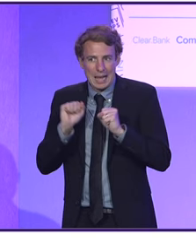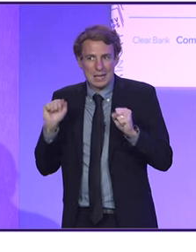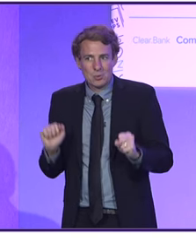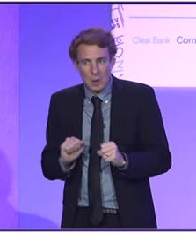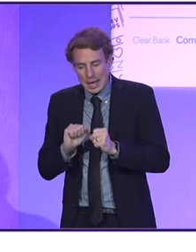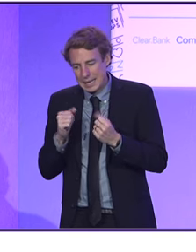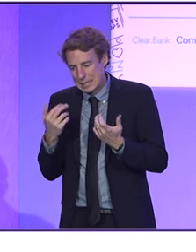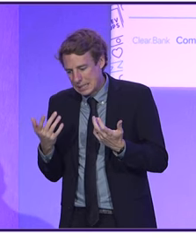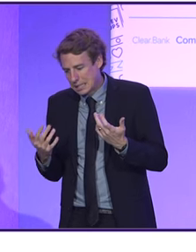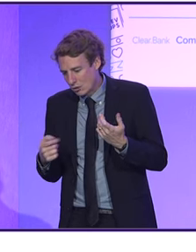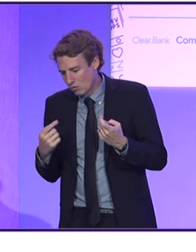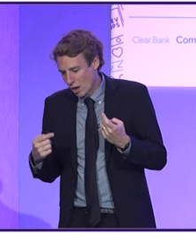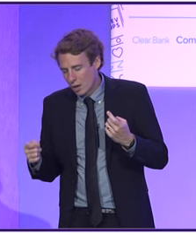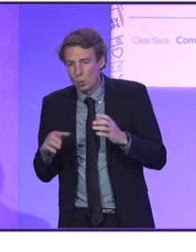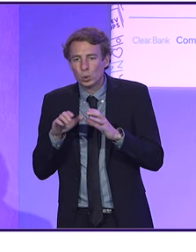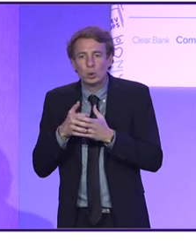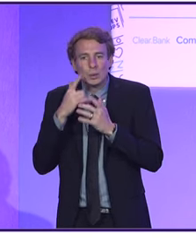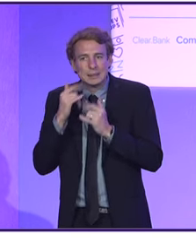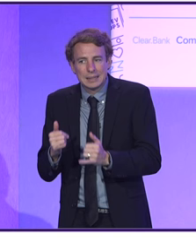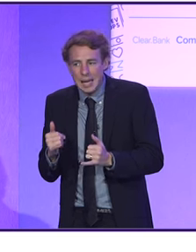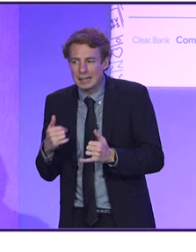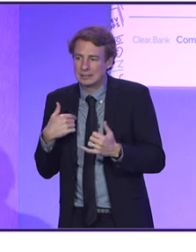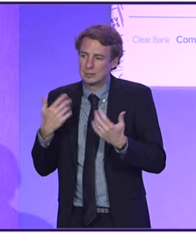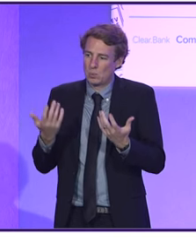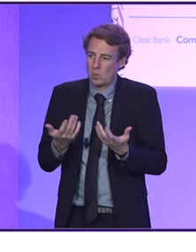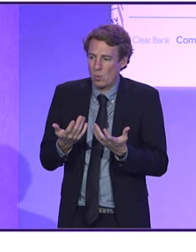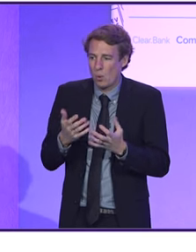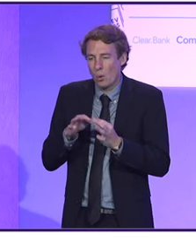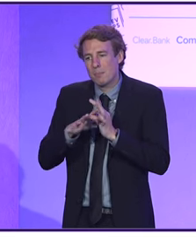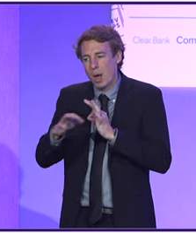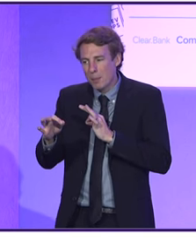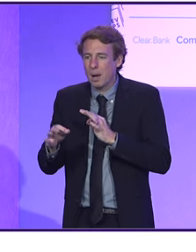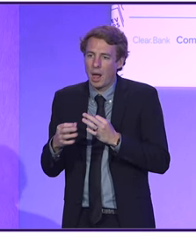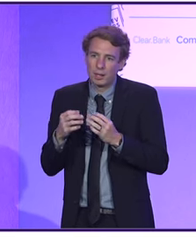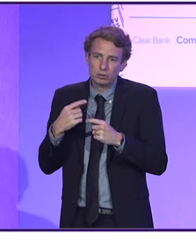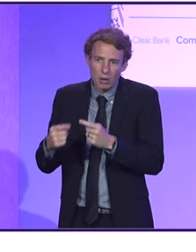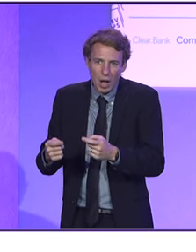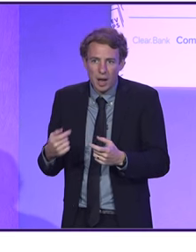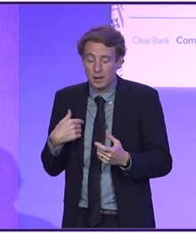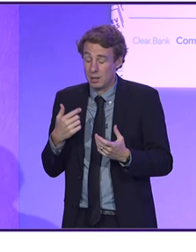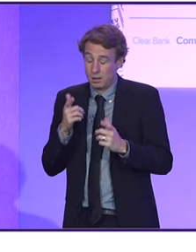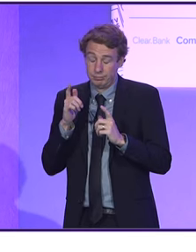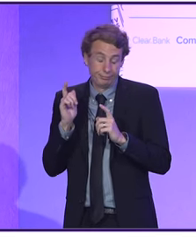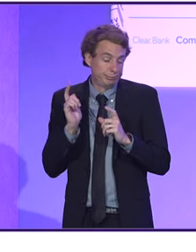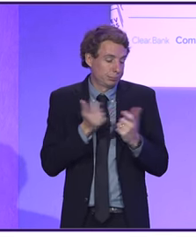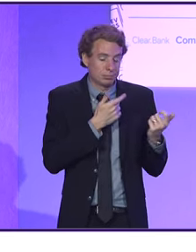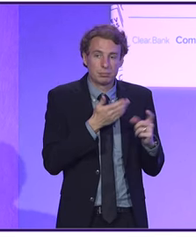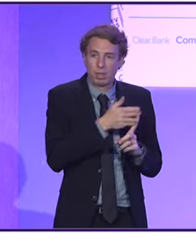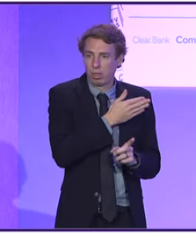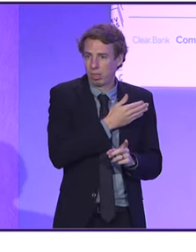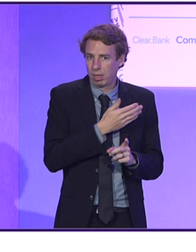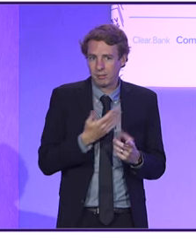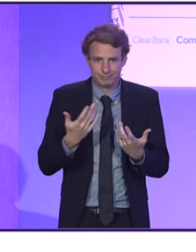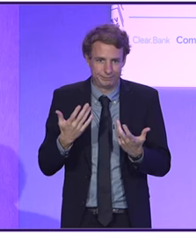something, or if I have to wait for unit tests that take more than like 2 minutes, I'm off for the rest of the day. You've lost me. I'm doing something else. So measuring something